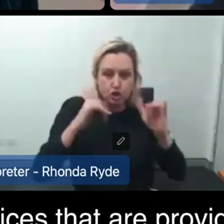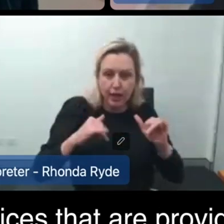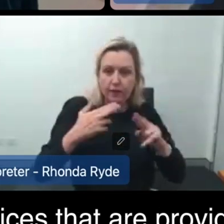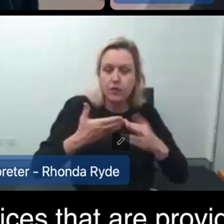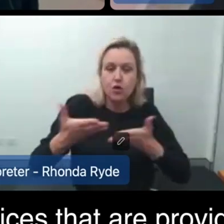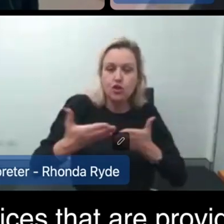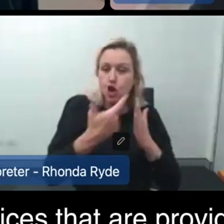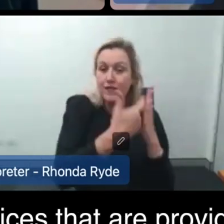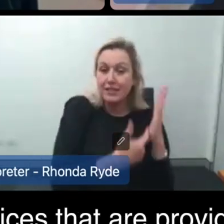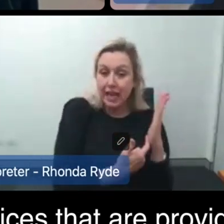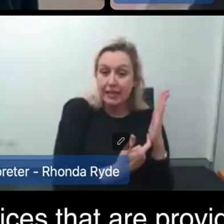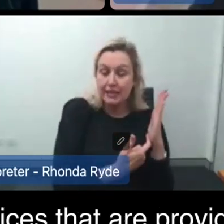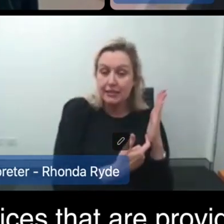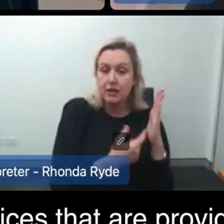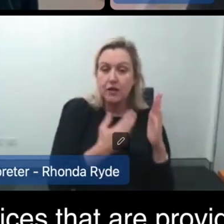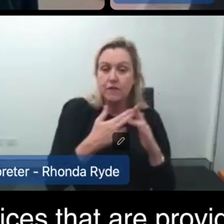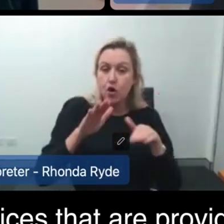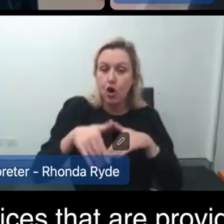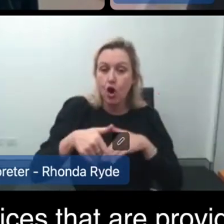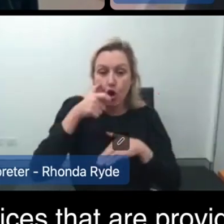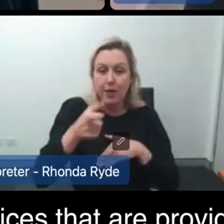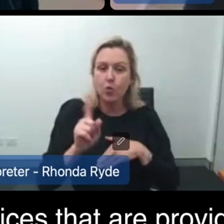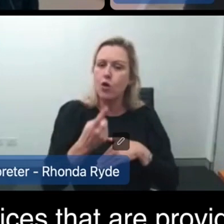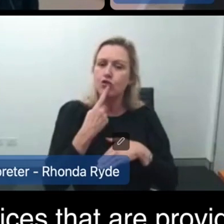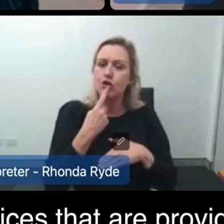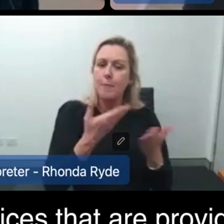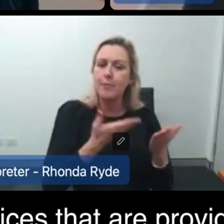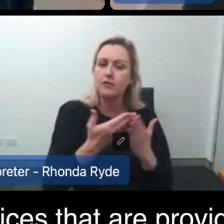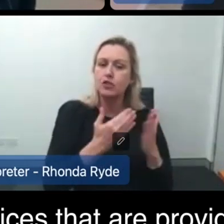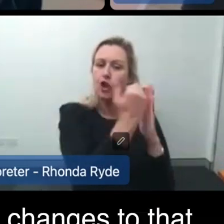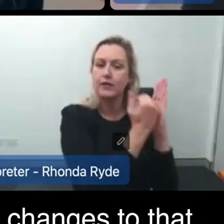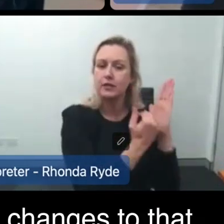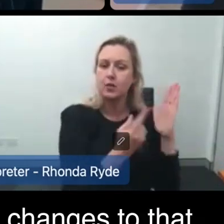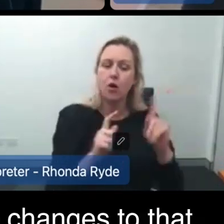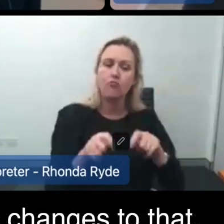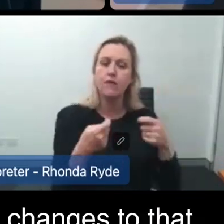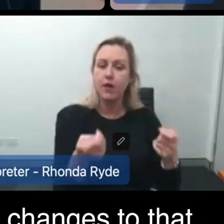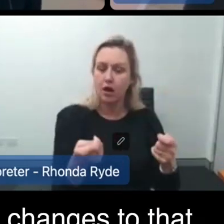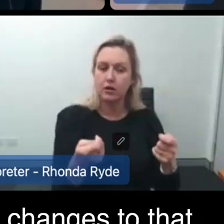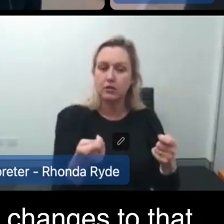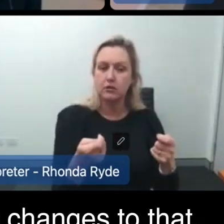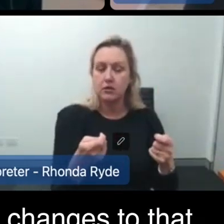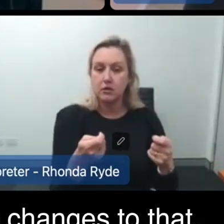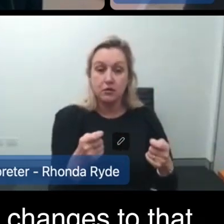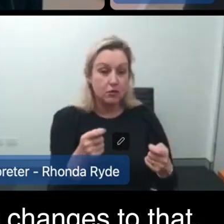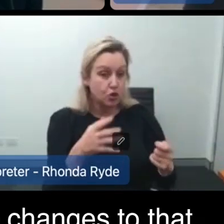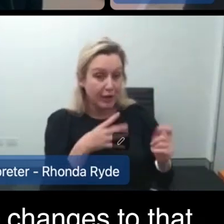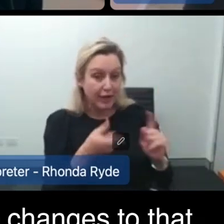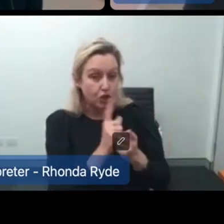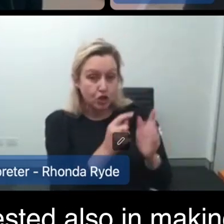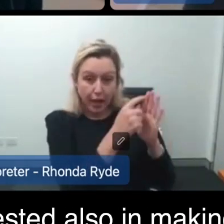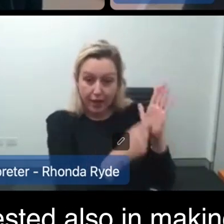for home care, like the types of services that are provided, whether there needs to be changes to